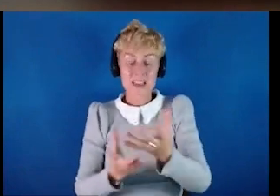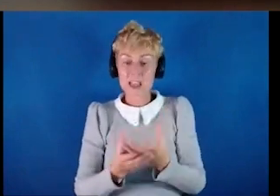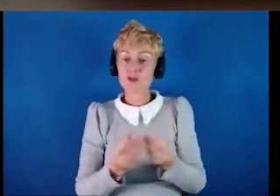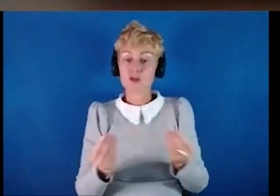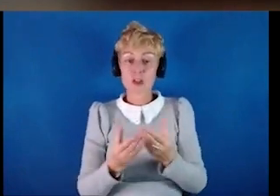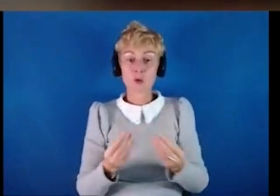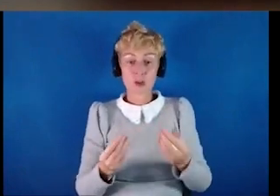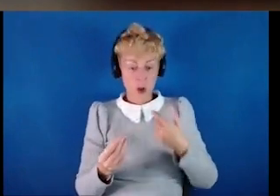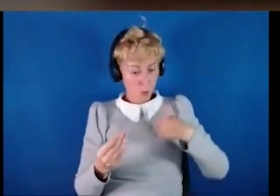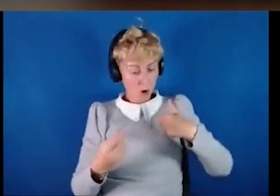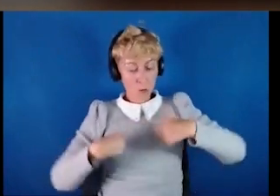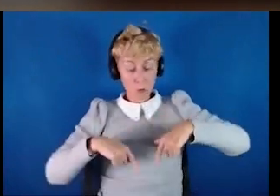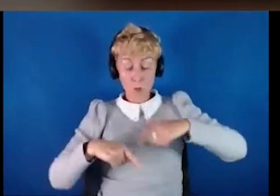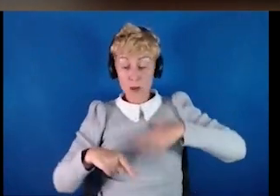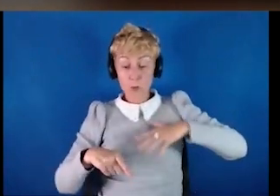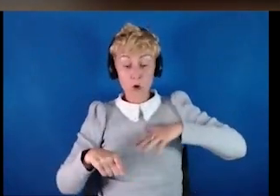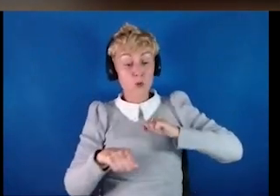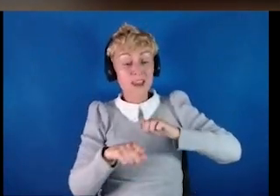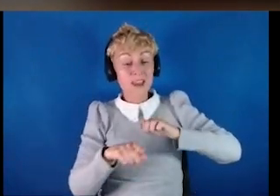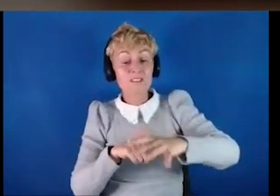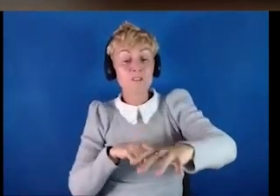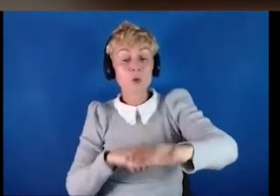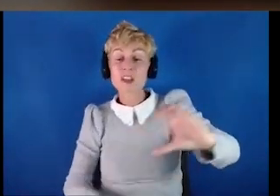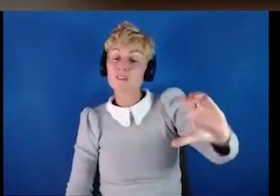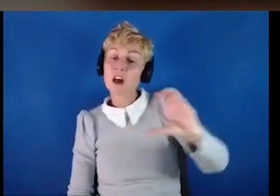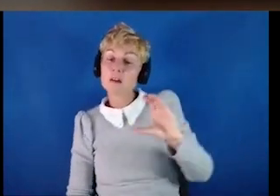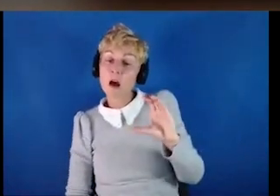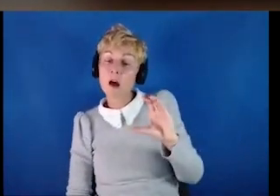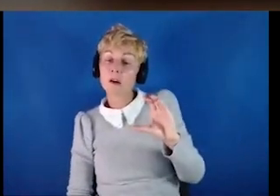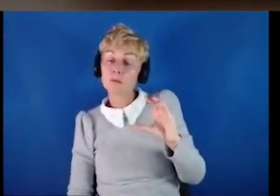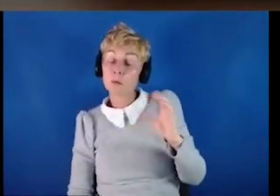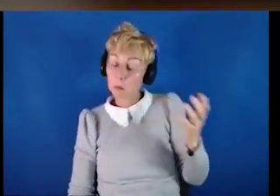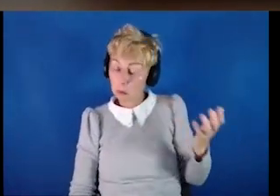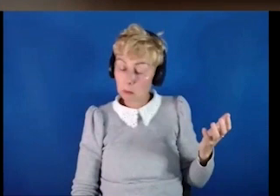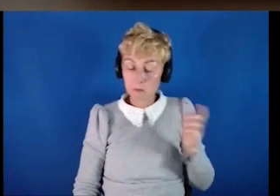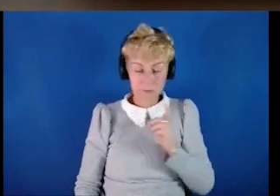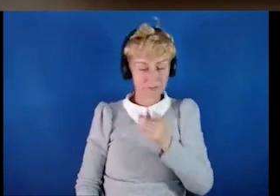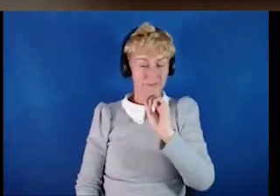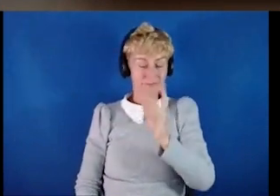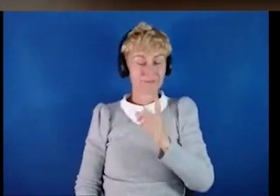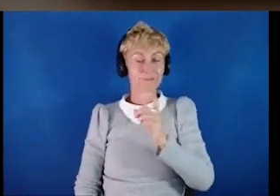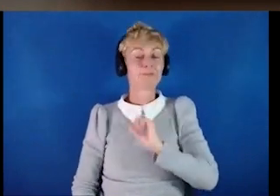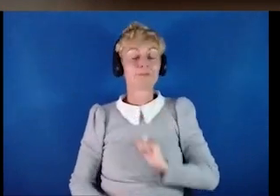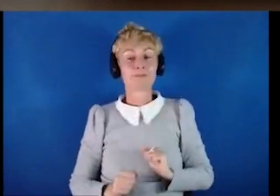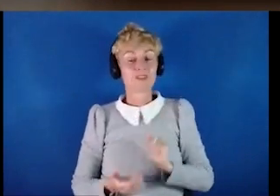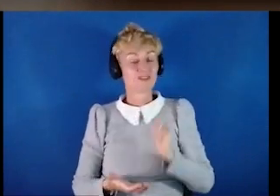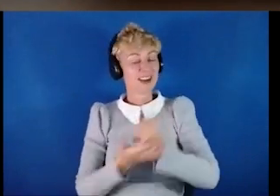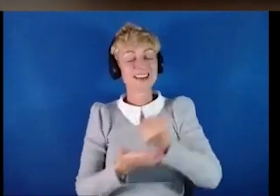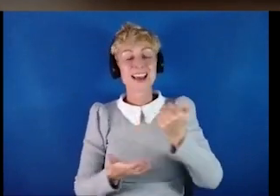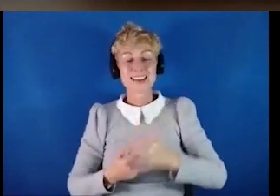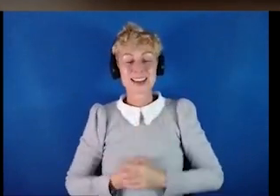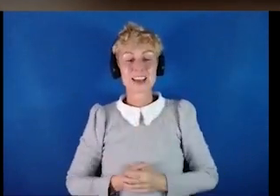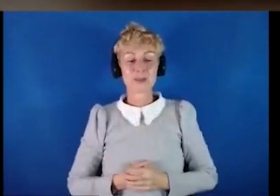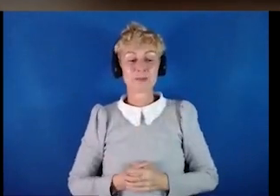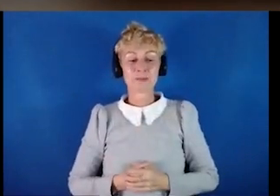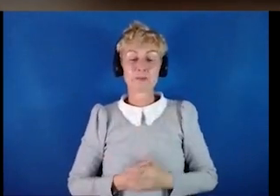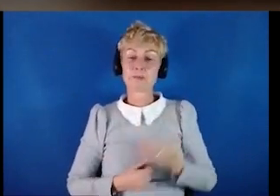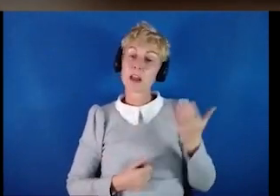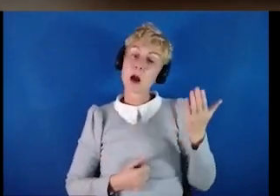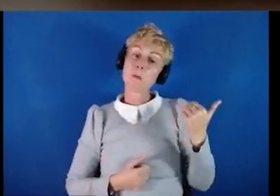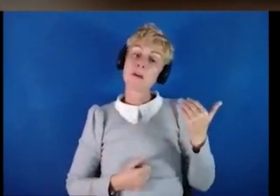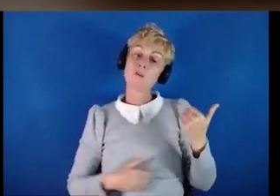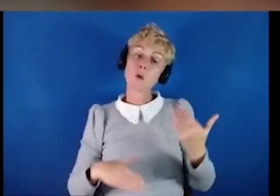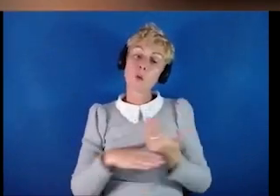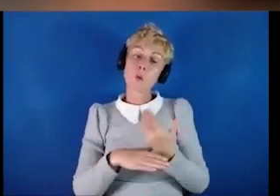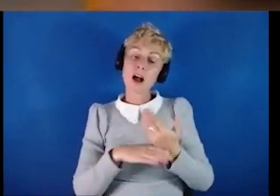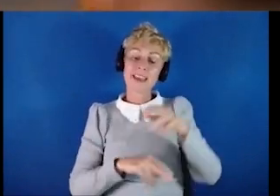to influence the funders. So this is so fantastic. I used to work in